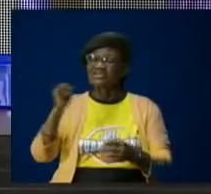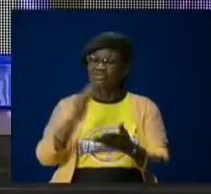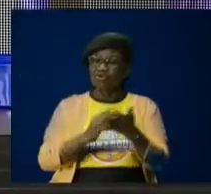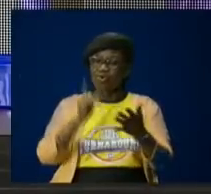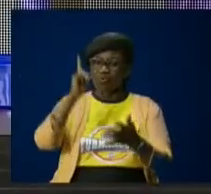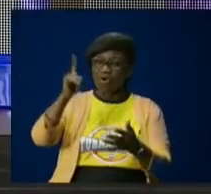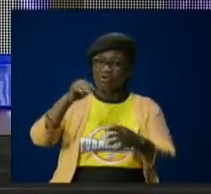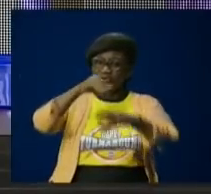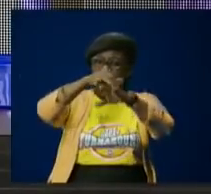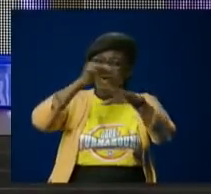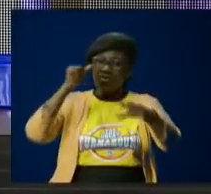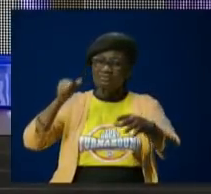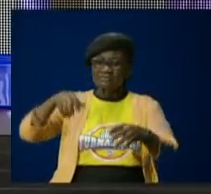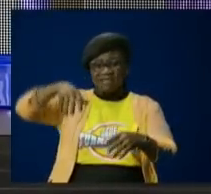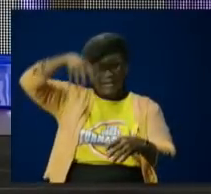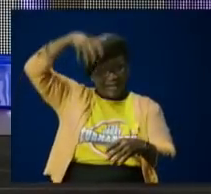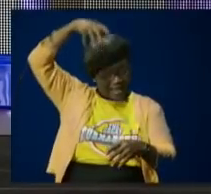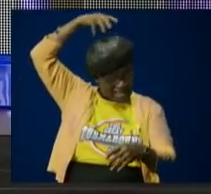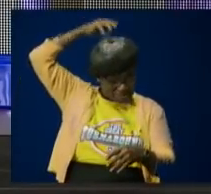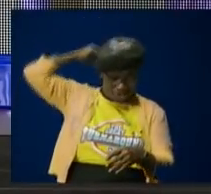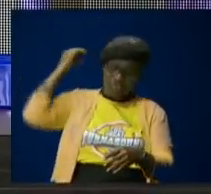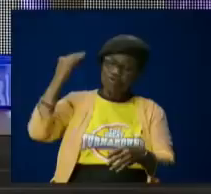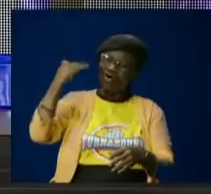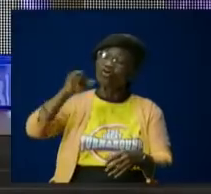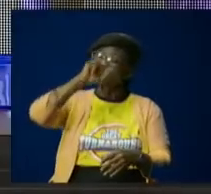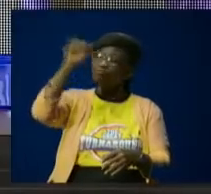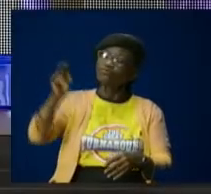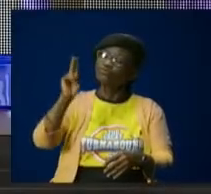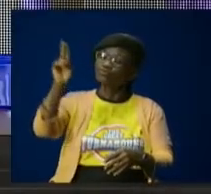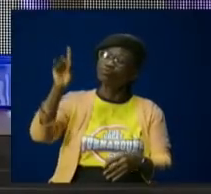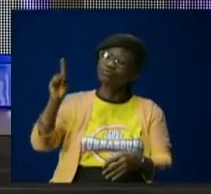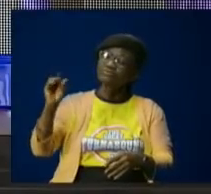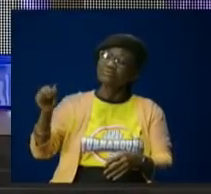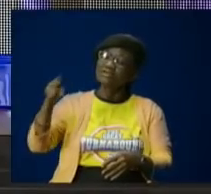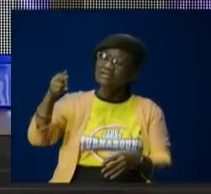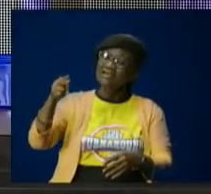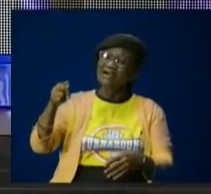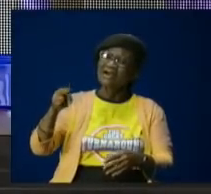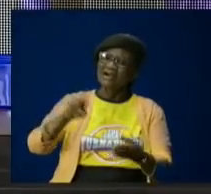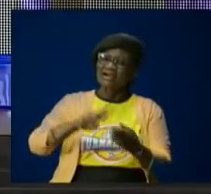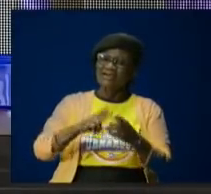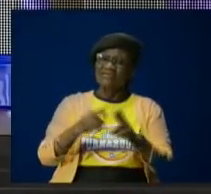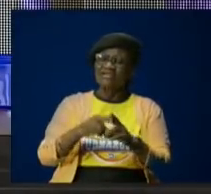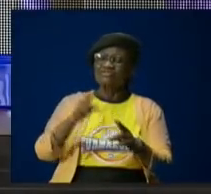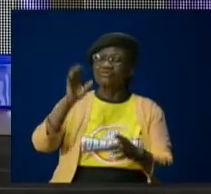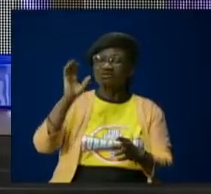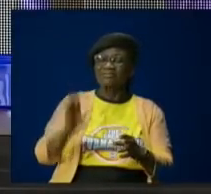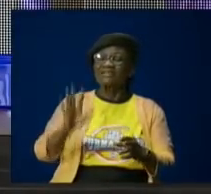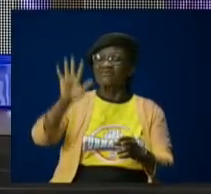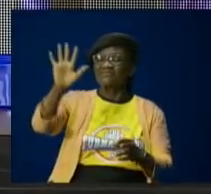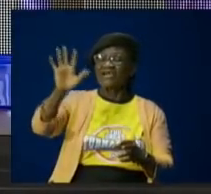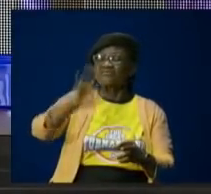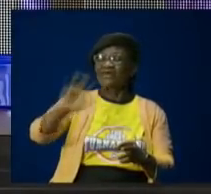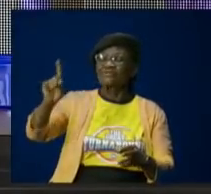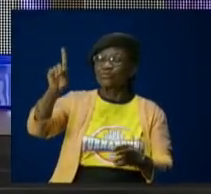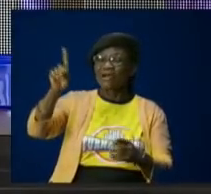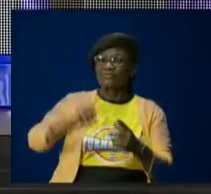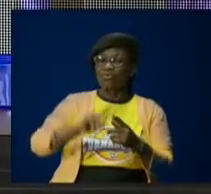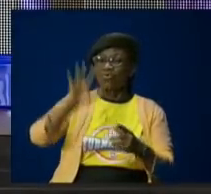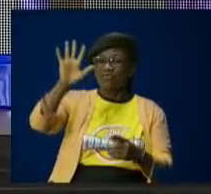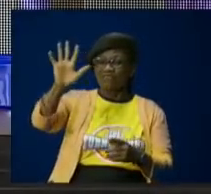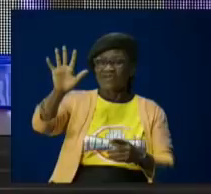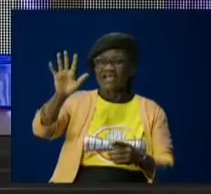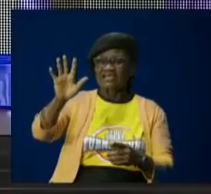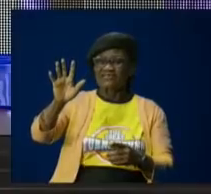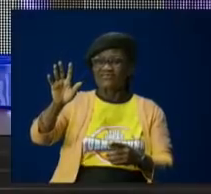Revelation chapter 5 from verse 1 to 5. Revelation 5 from verse 1 to 5.